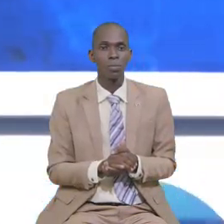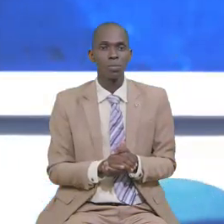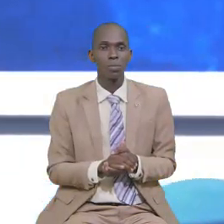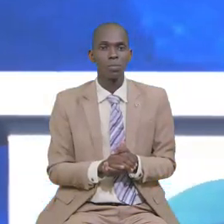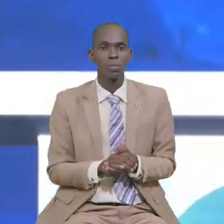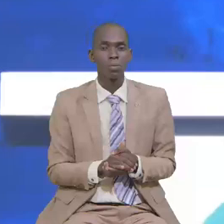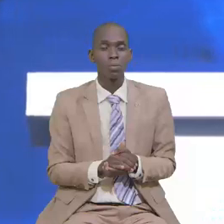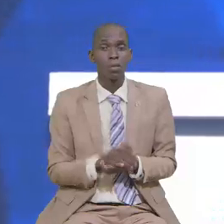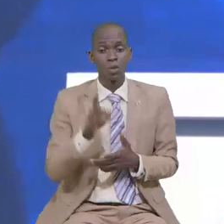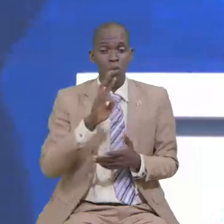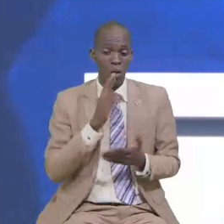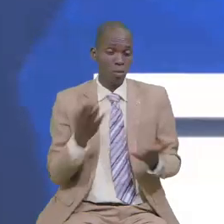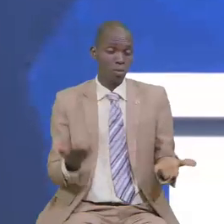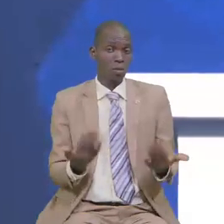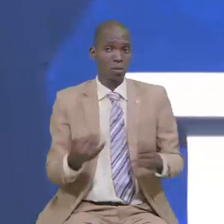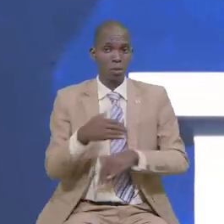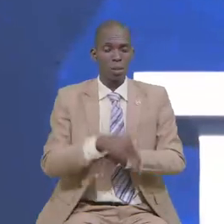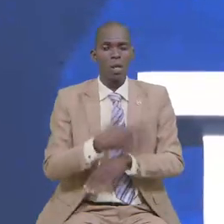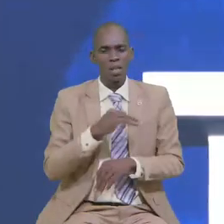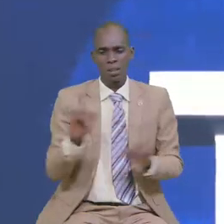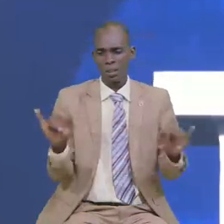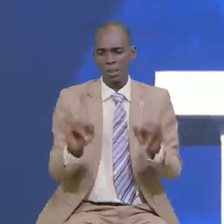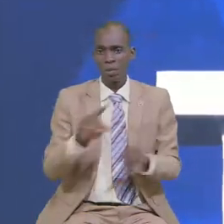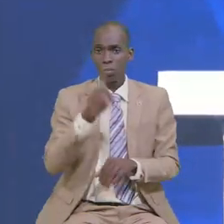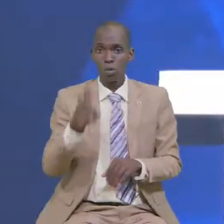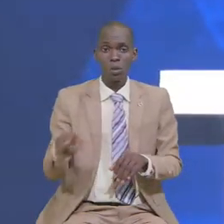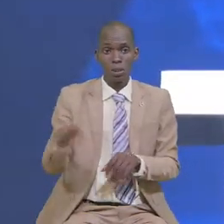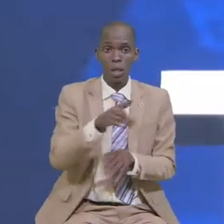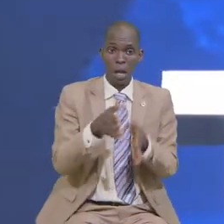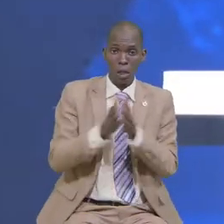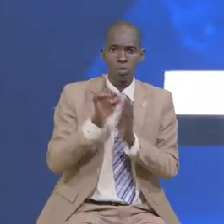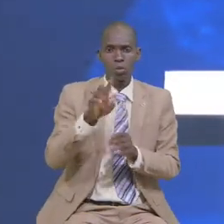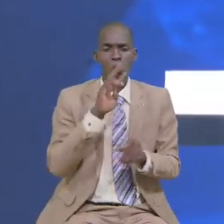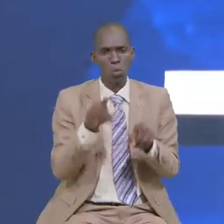You are here tonight, and the same question they ask, you are asking,